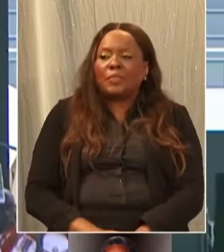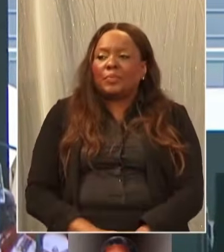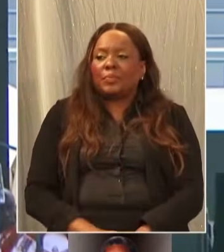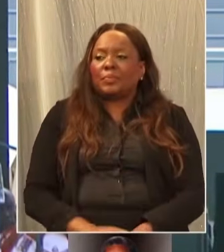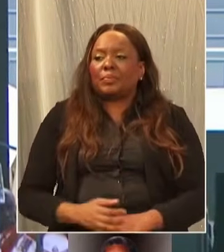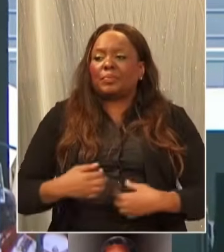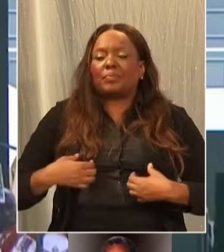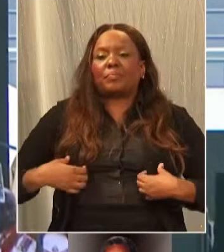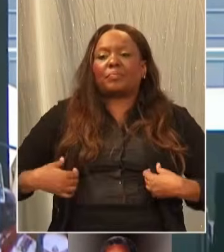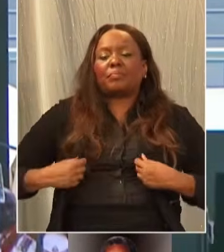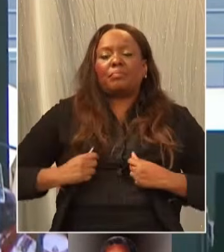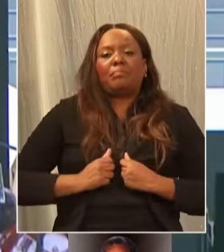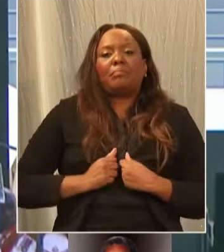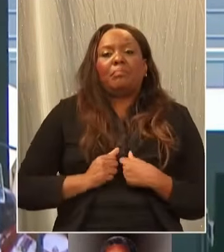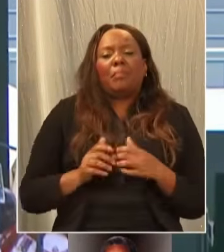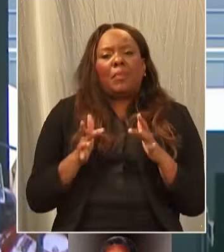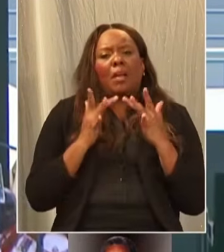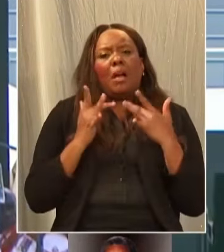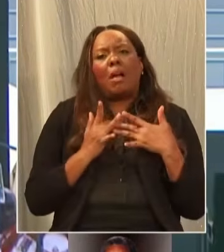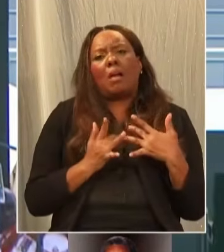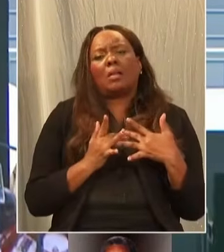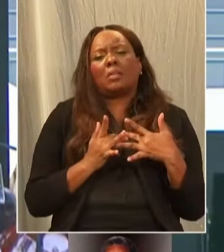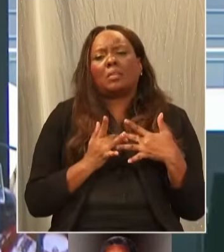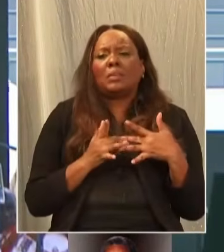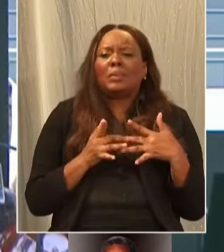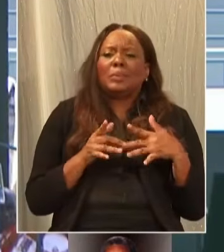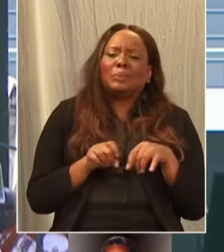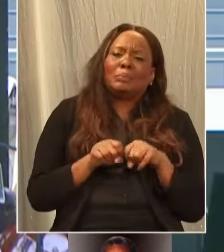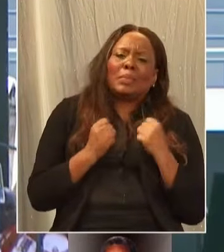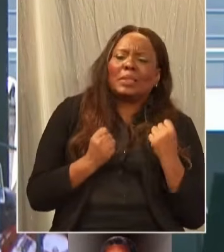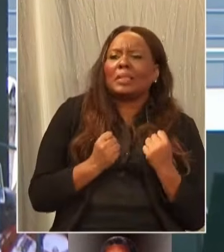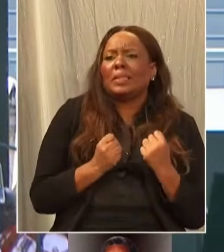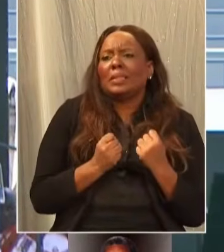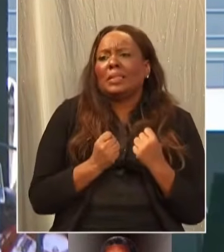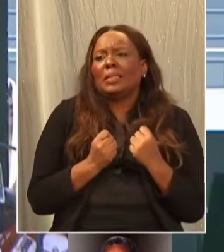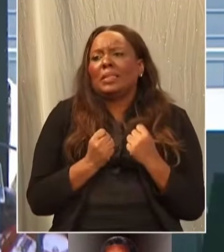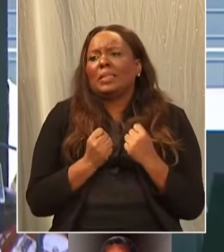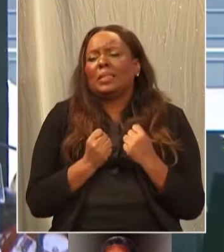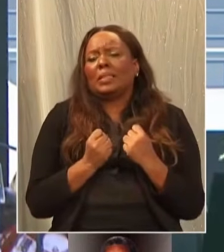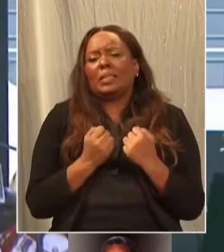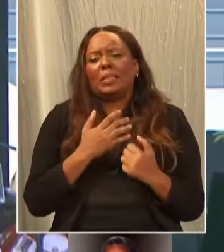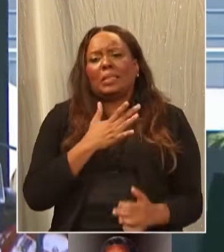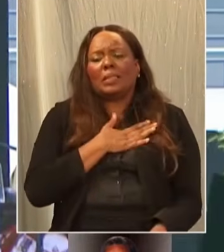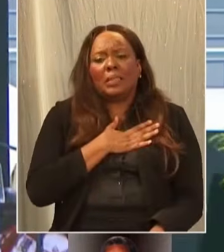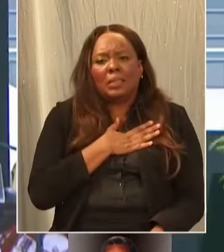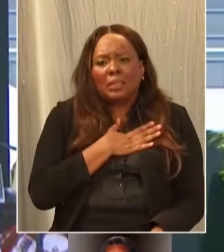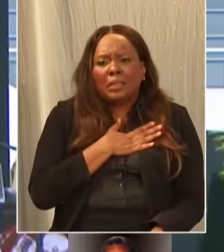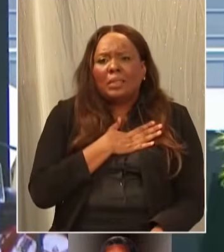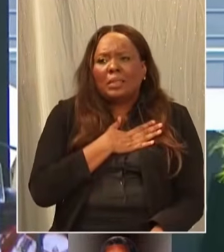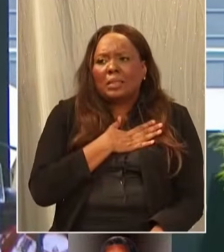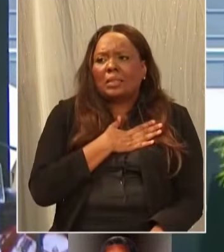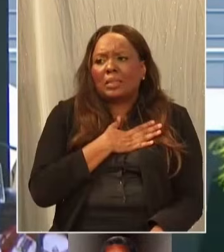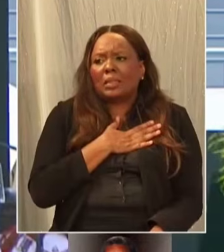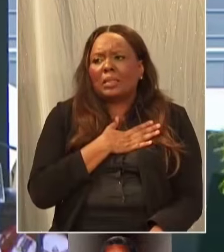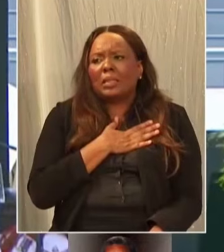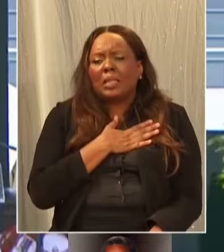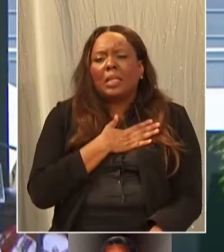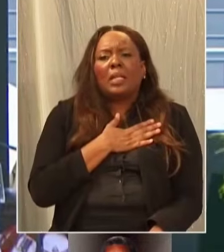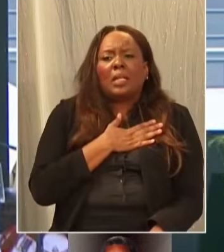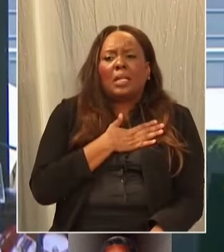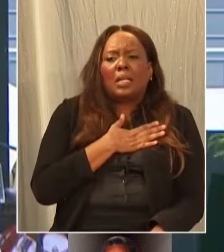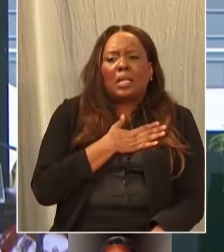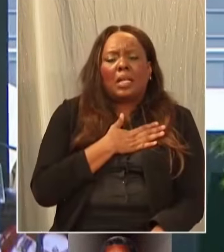It was heartbreaking to witness this proud champion move to tears after one particularly disappointing West